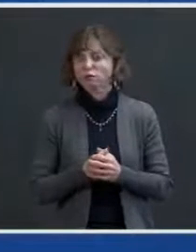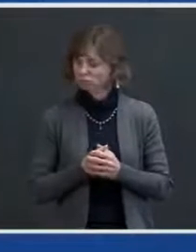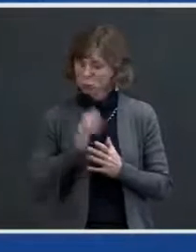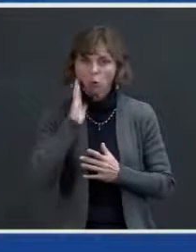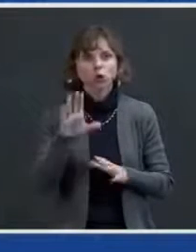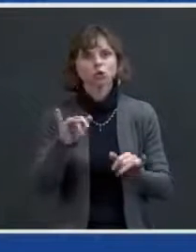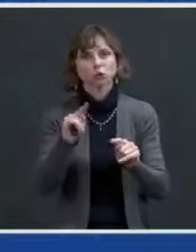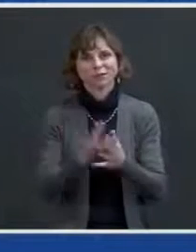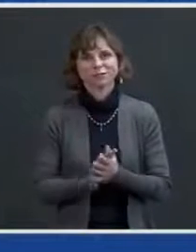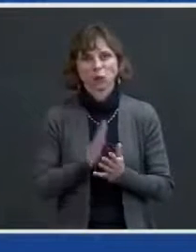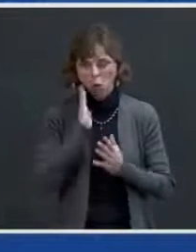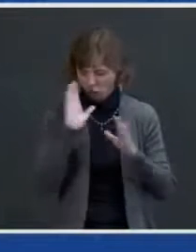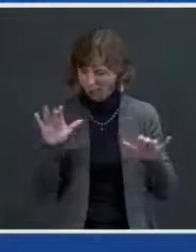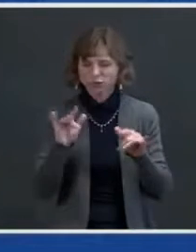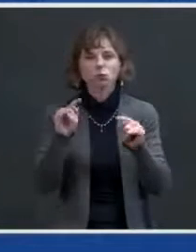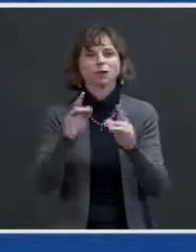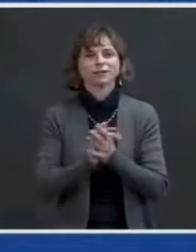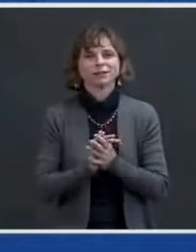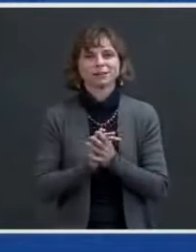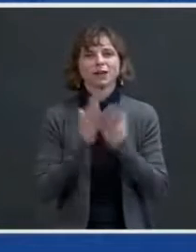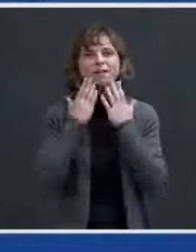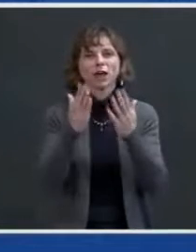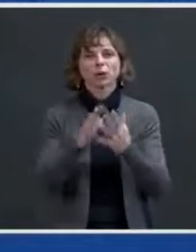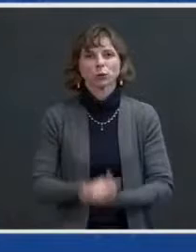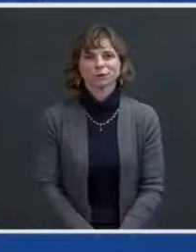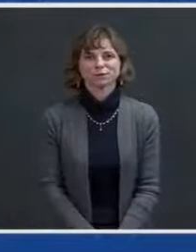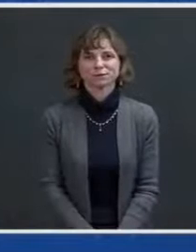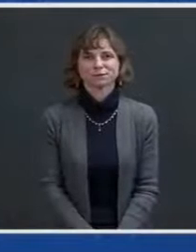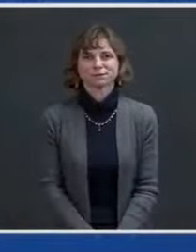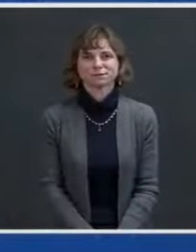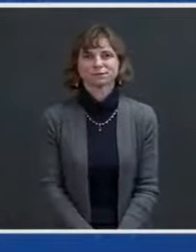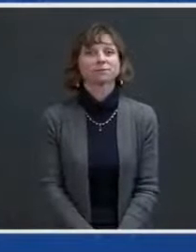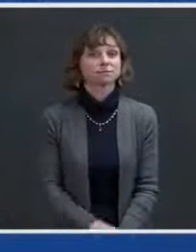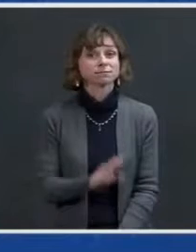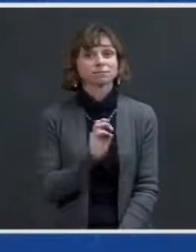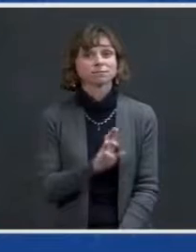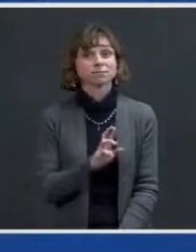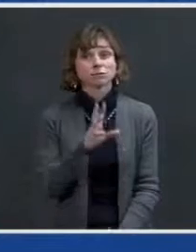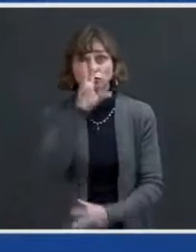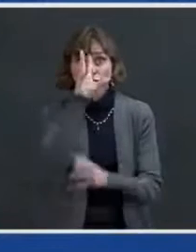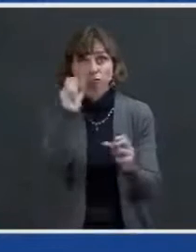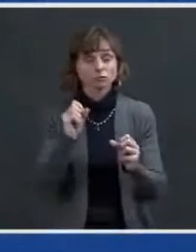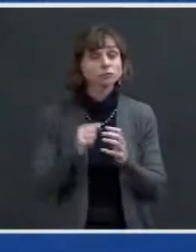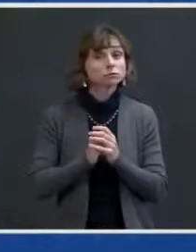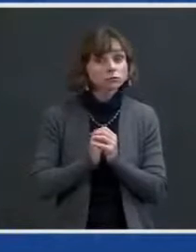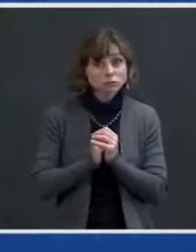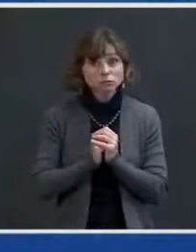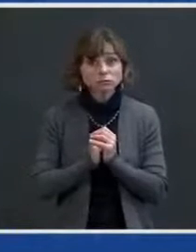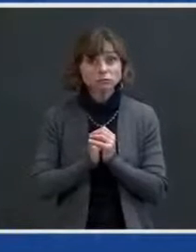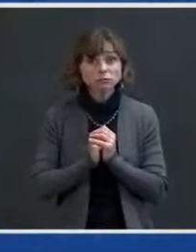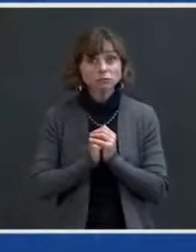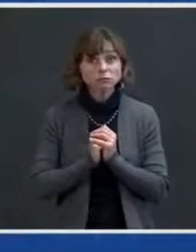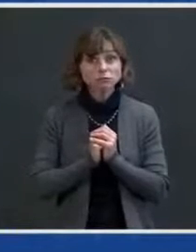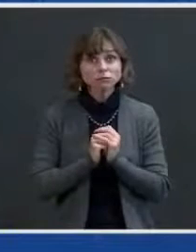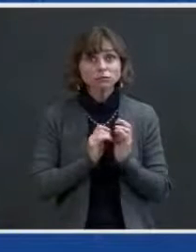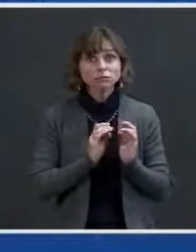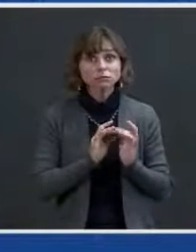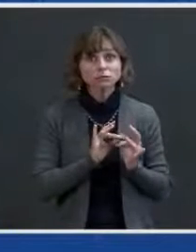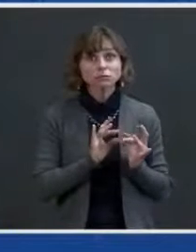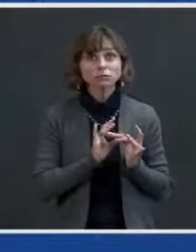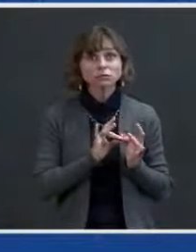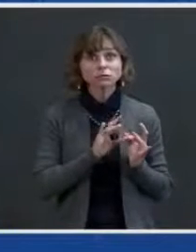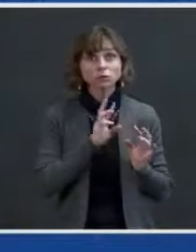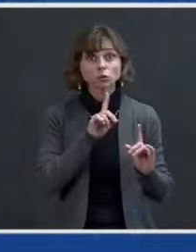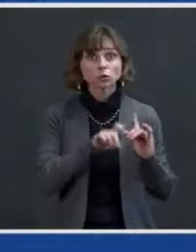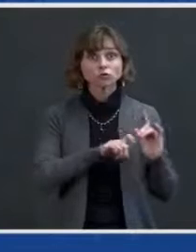this. We're going to get it done. Thank you. Mr. President, what are you going to do with the surplus? What will you do with the surplus? Mr. President,